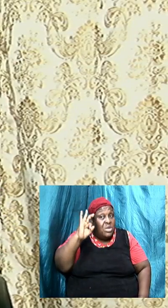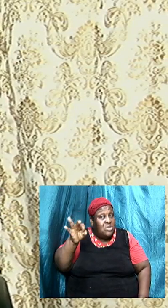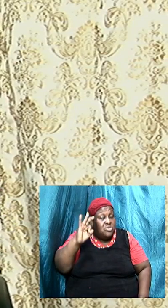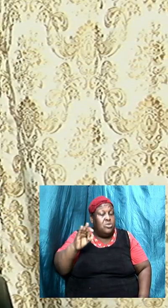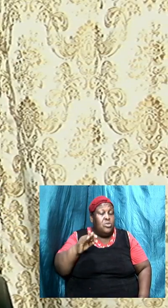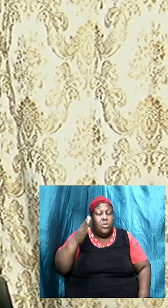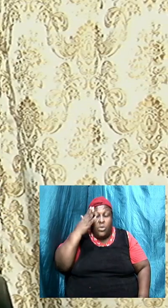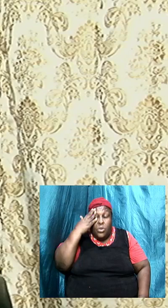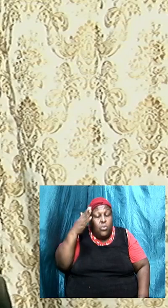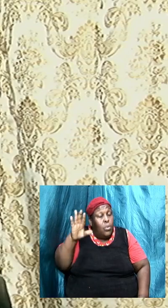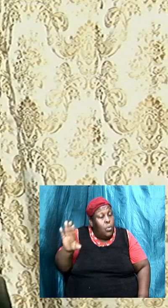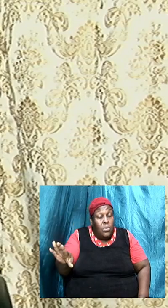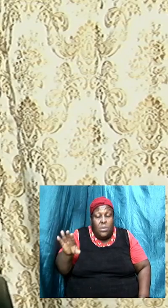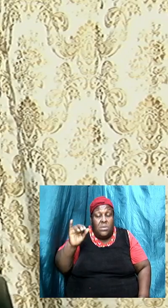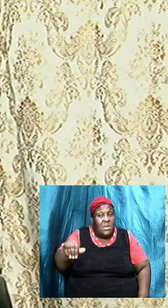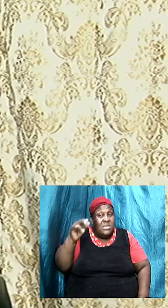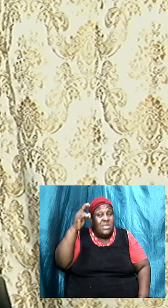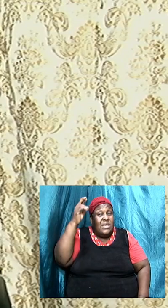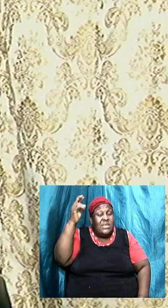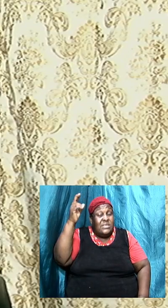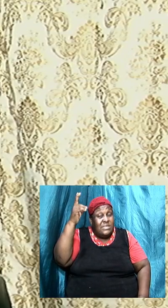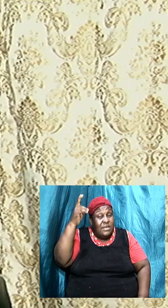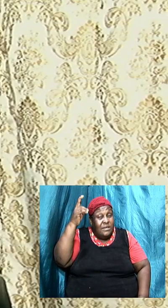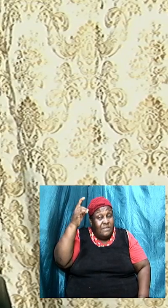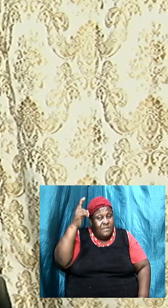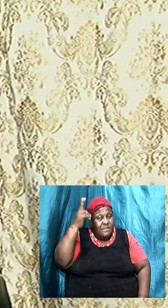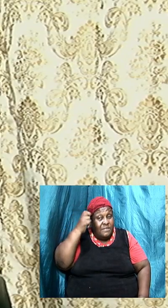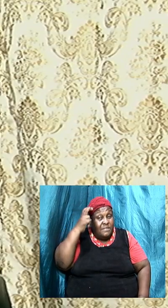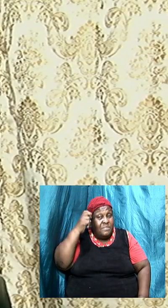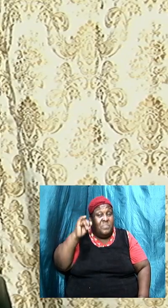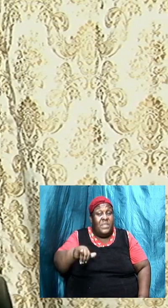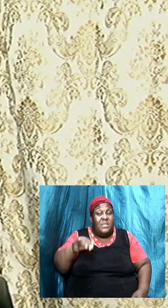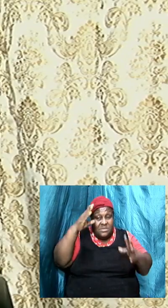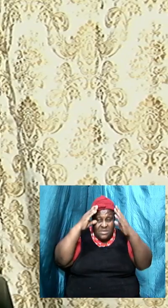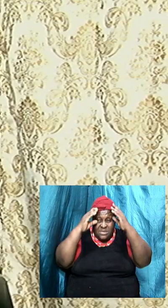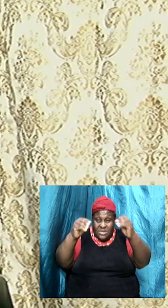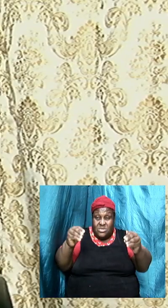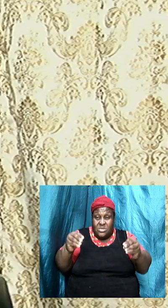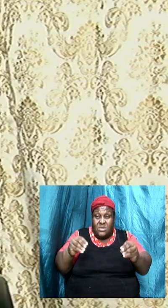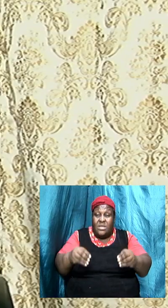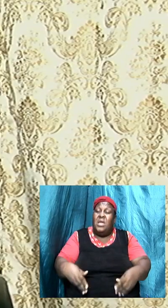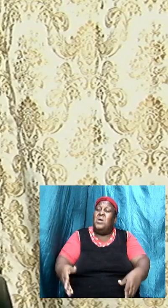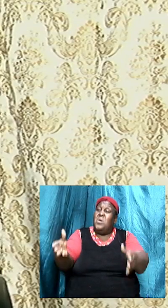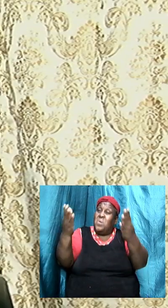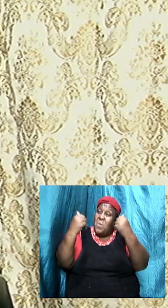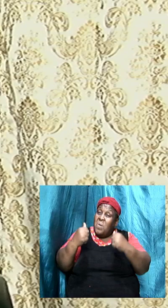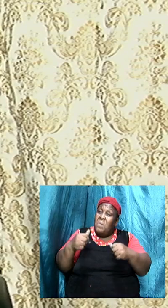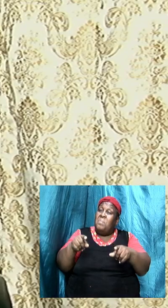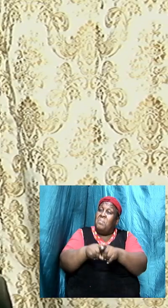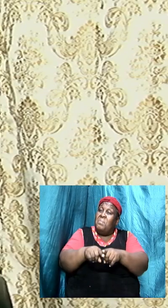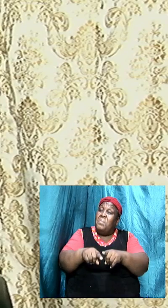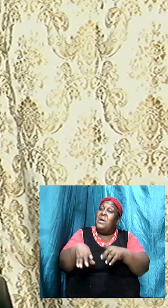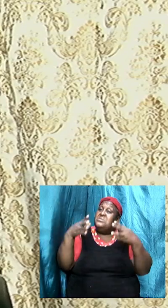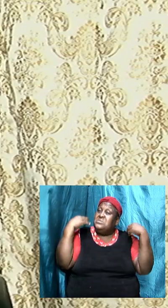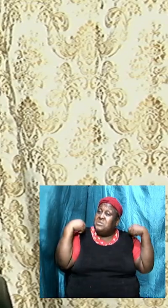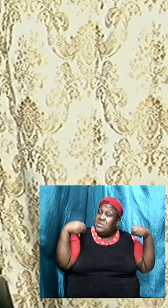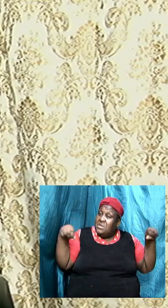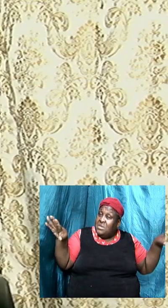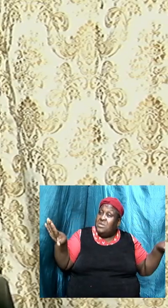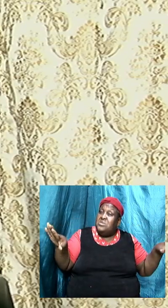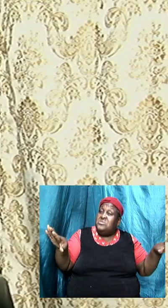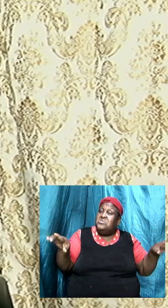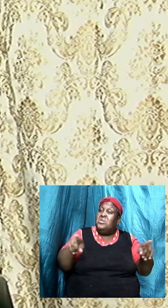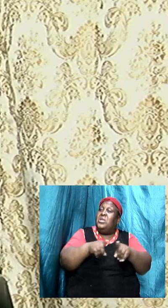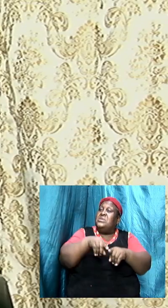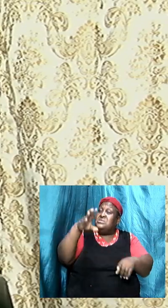going to know that it is a devil that is teaching, because you are going to come as an angel of light. It